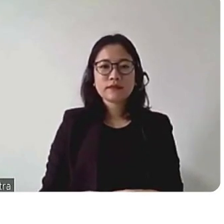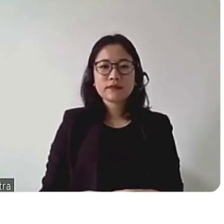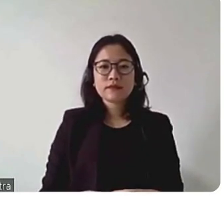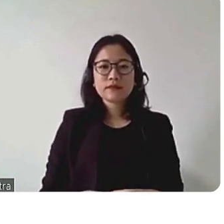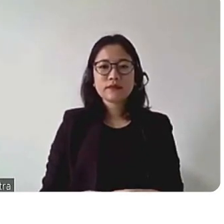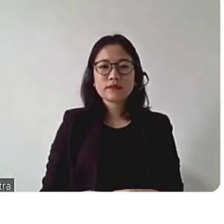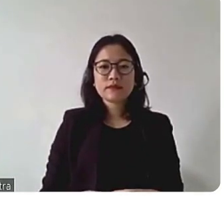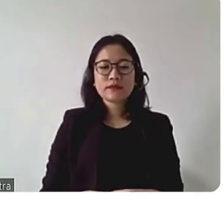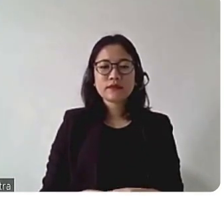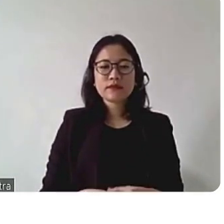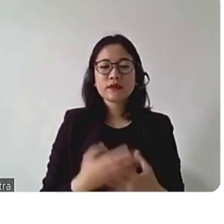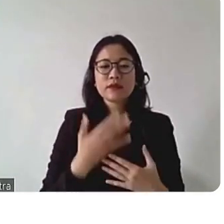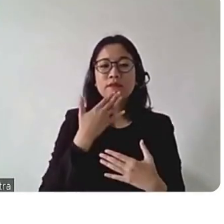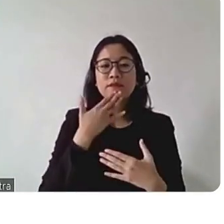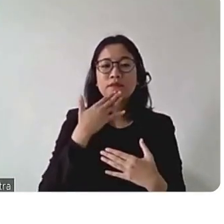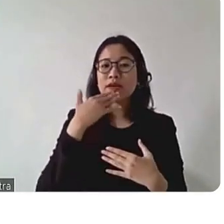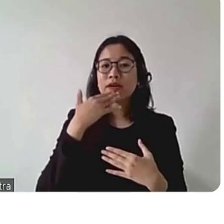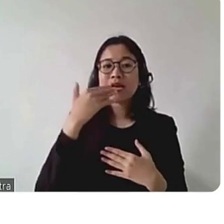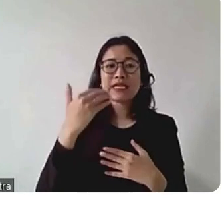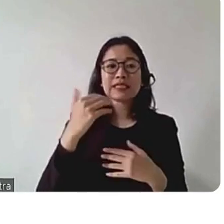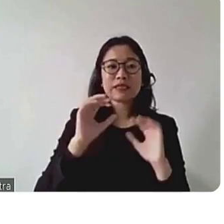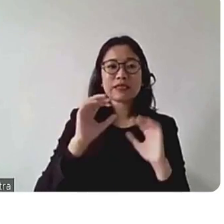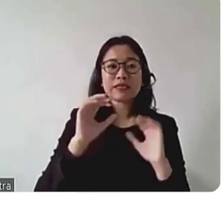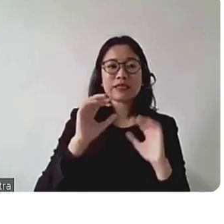Thank you very much, Ms. MC.